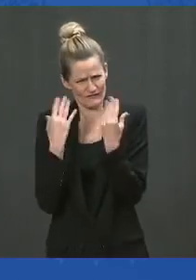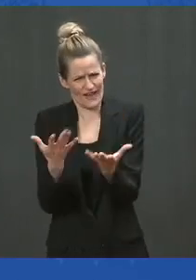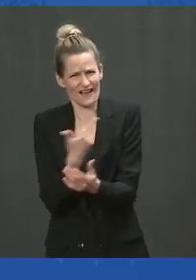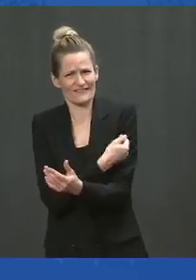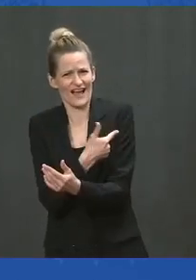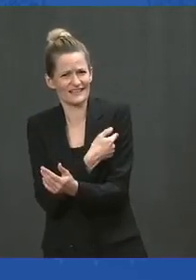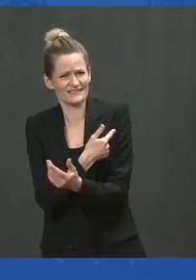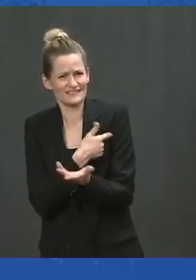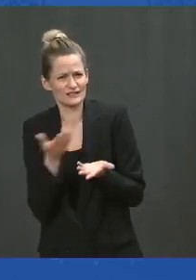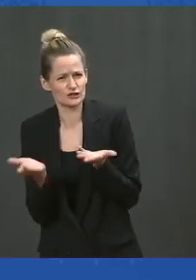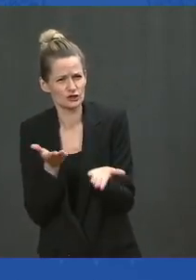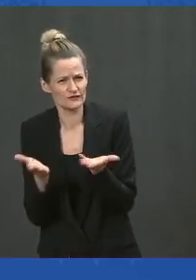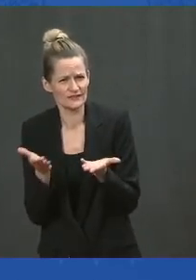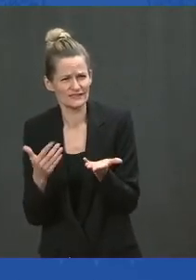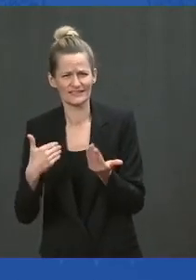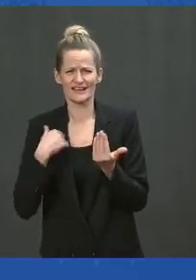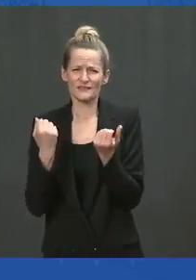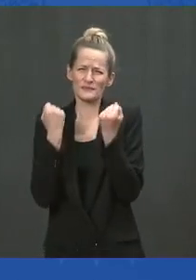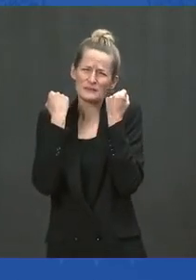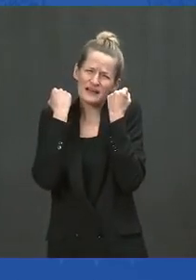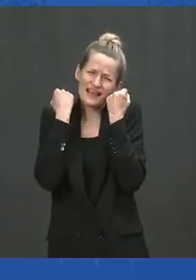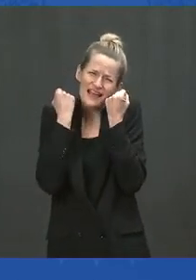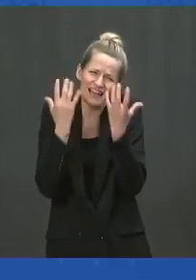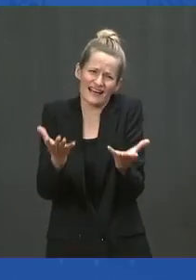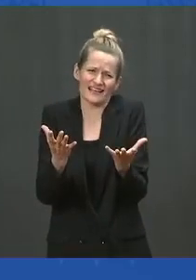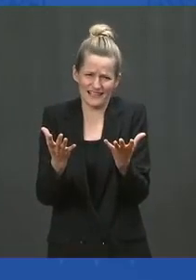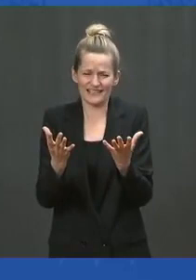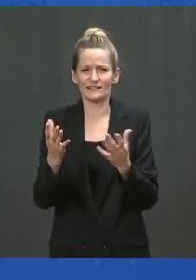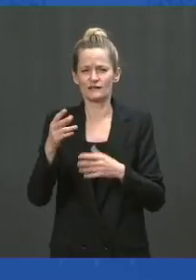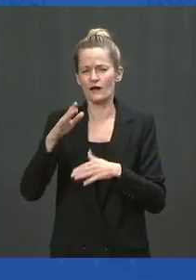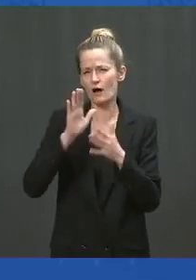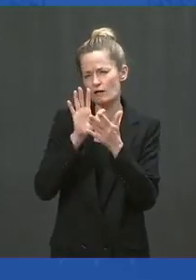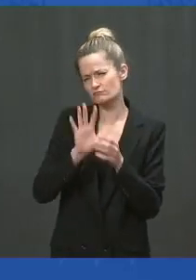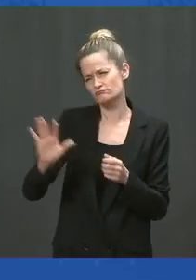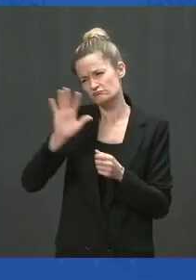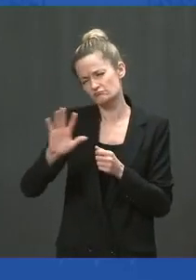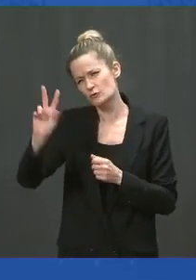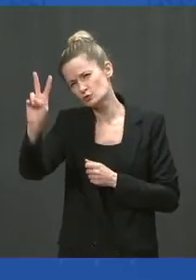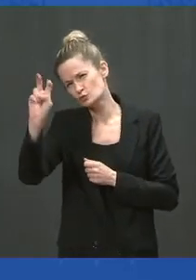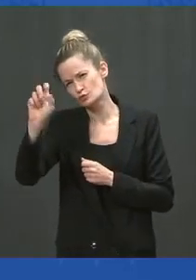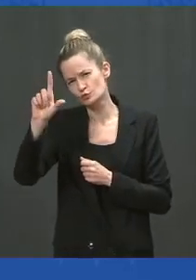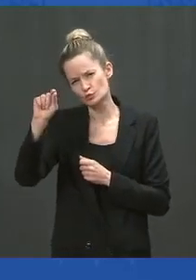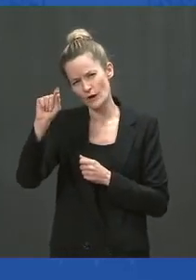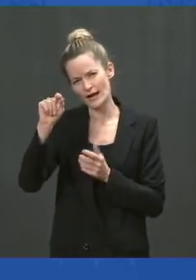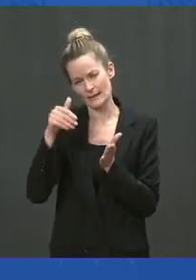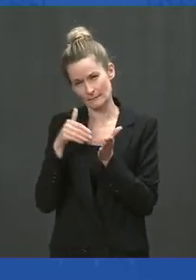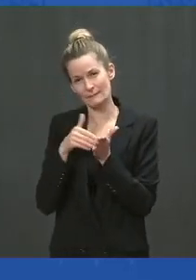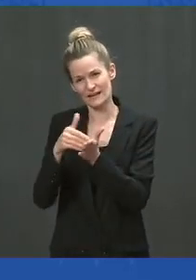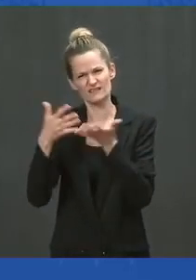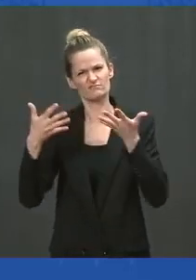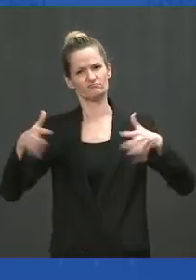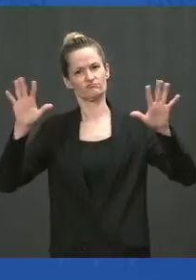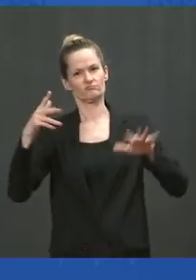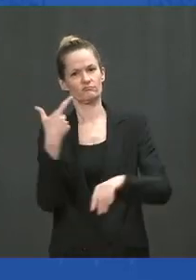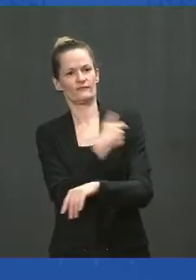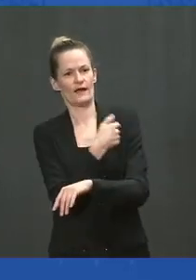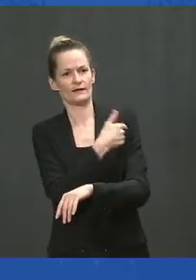office. 220 million. Over the past 7 months, we've cut COVID-19 deaths by